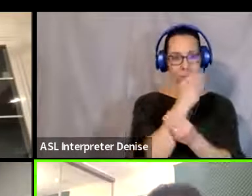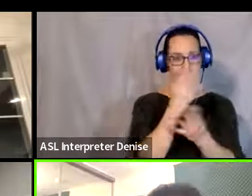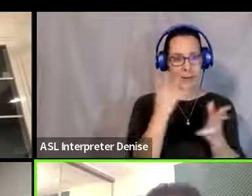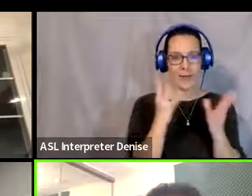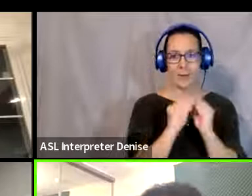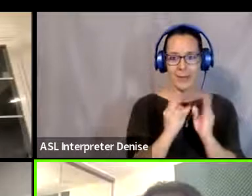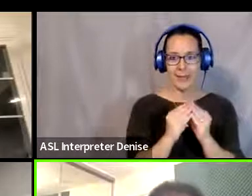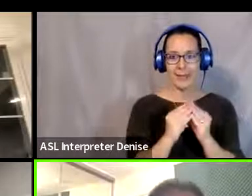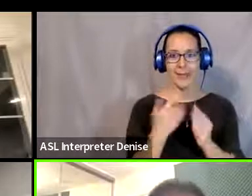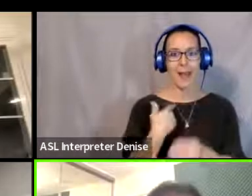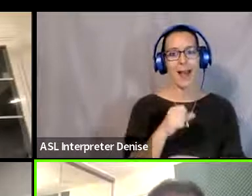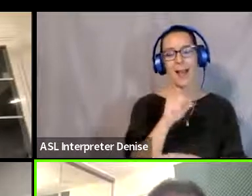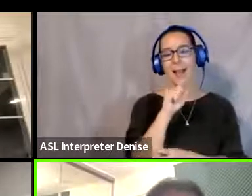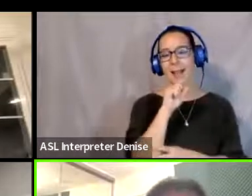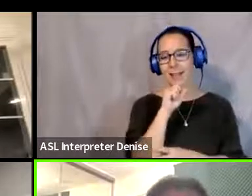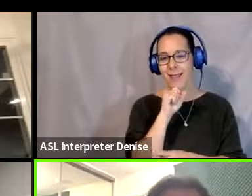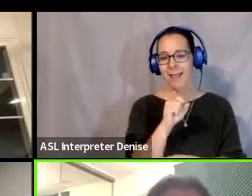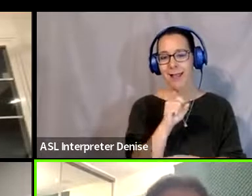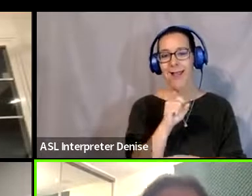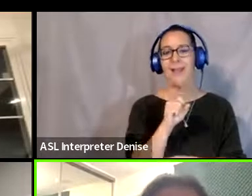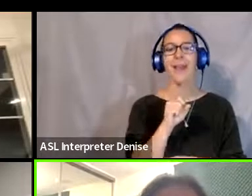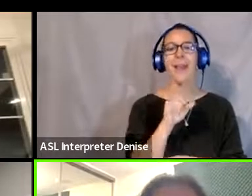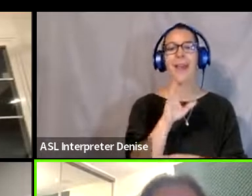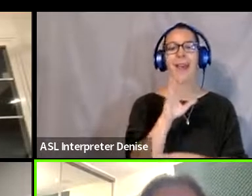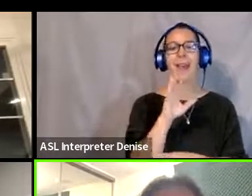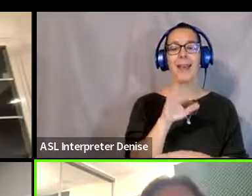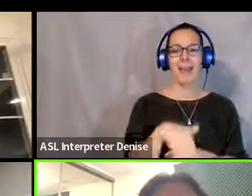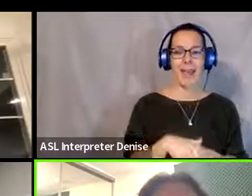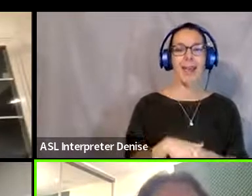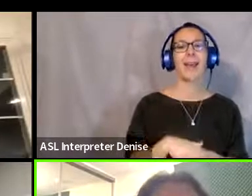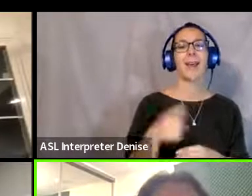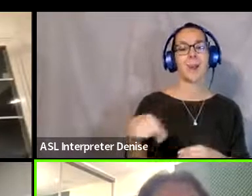part that all the administrators are every time here taking the time.